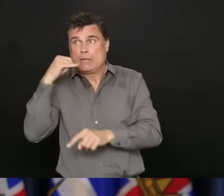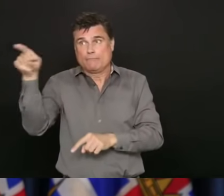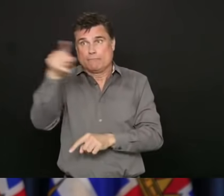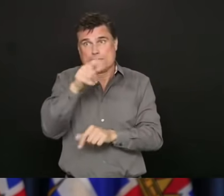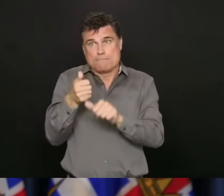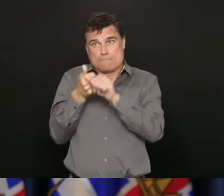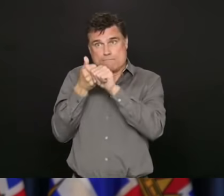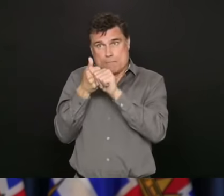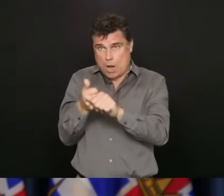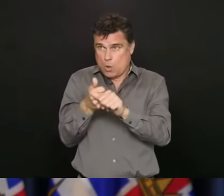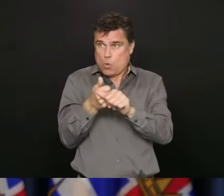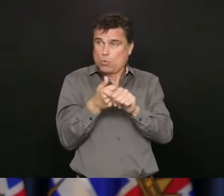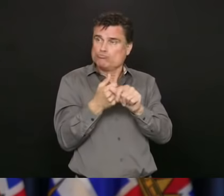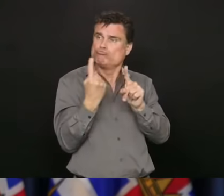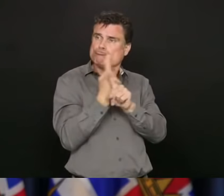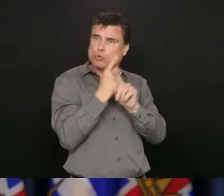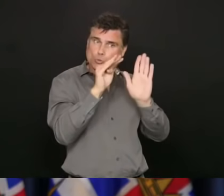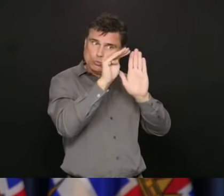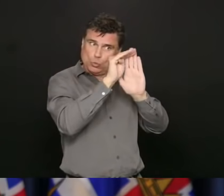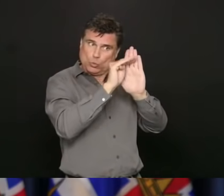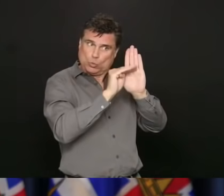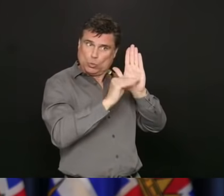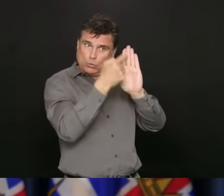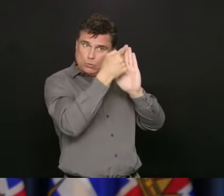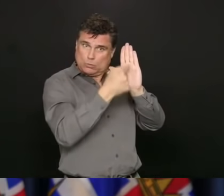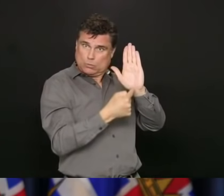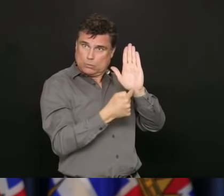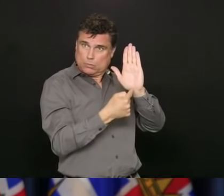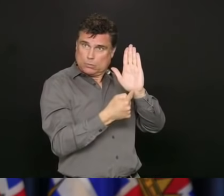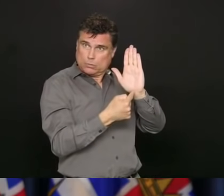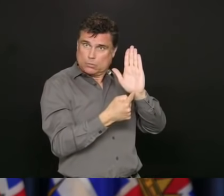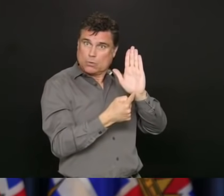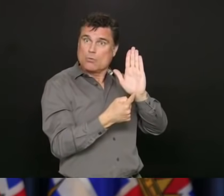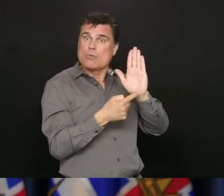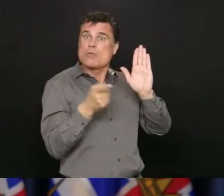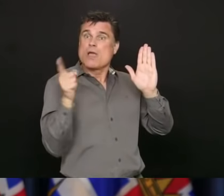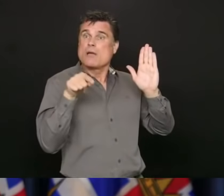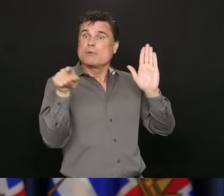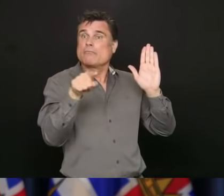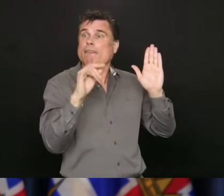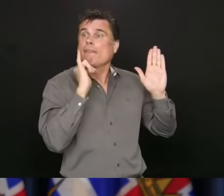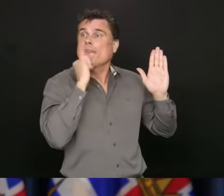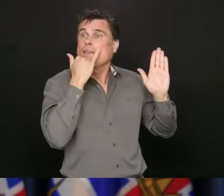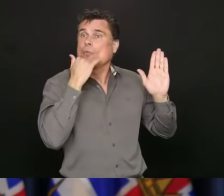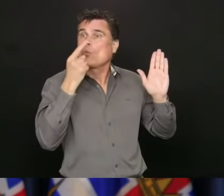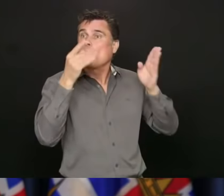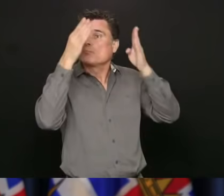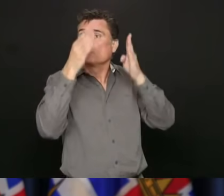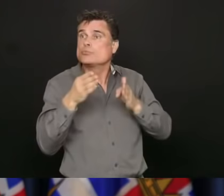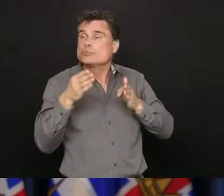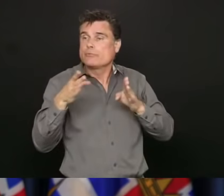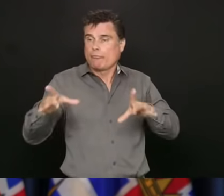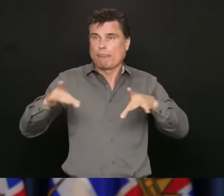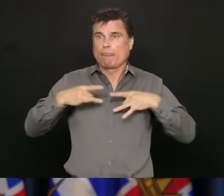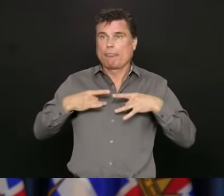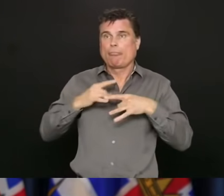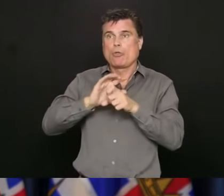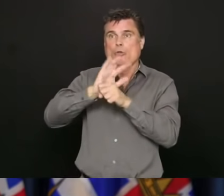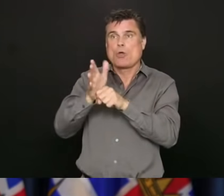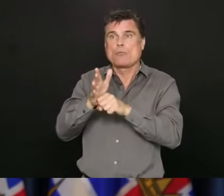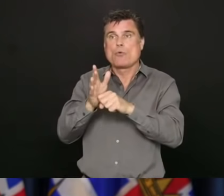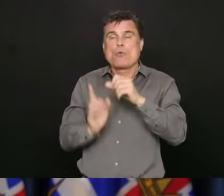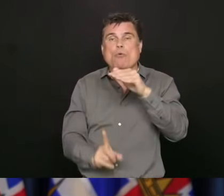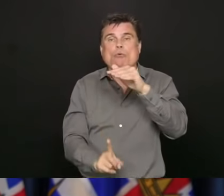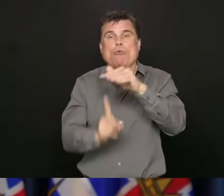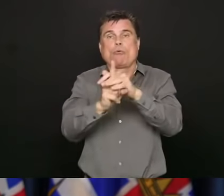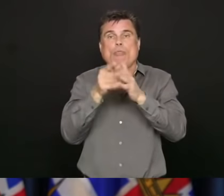United poultry outbreak, Dr. Henry has said that one of the workers there told Vancouver coastal health